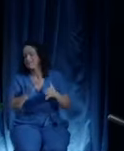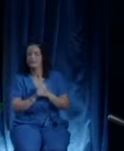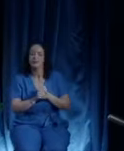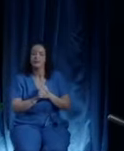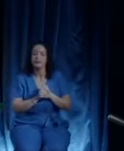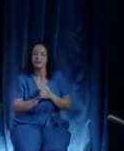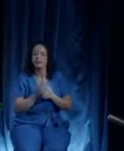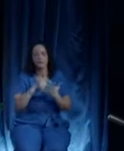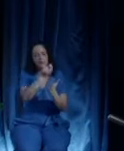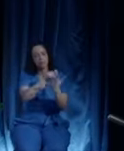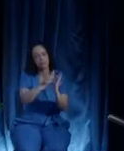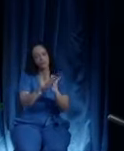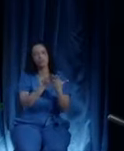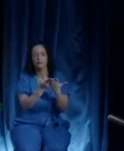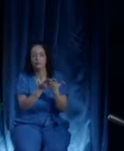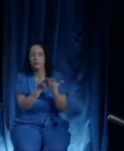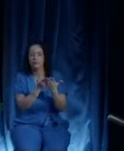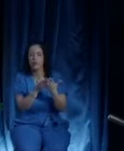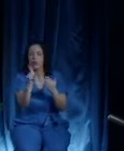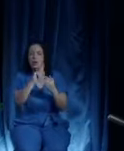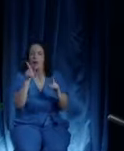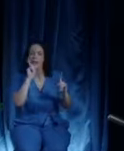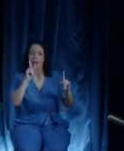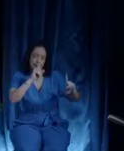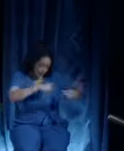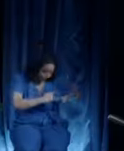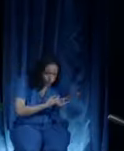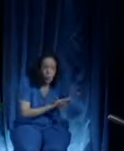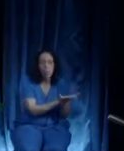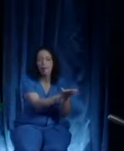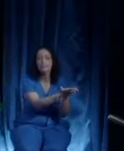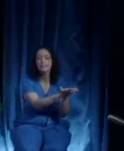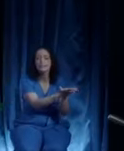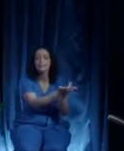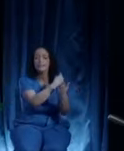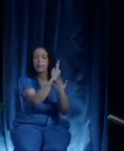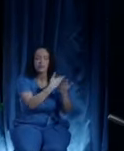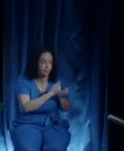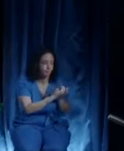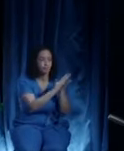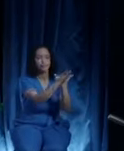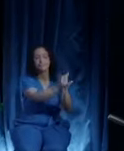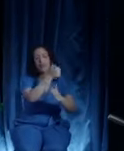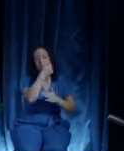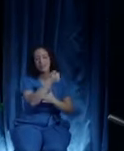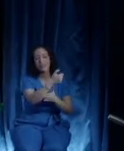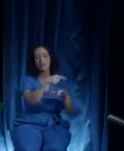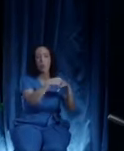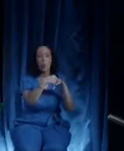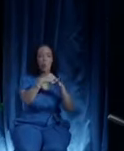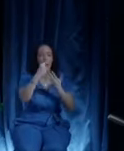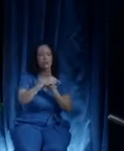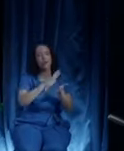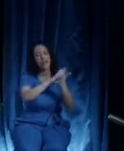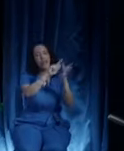So I wrote a book about the ladies-in-waiting who served the six wives of Henry VIII. Because that seemed to